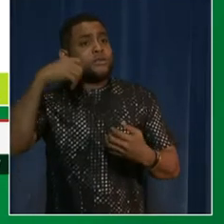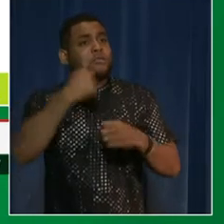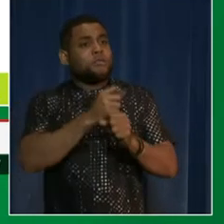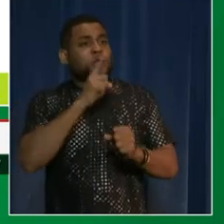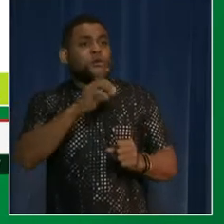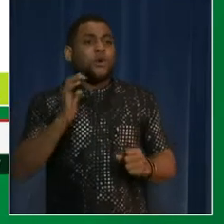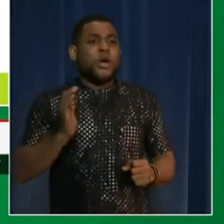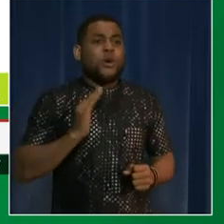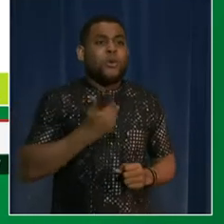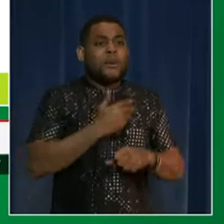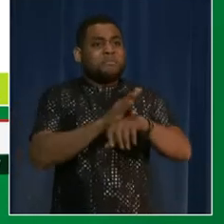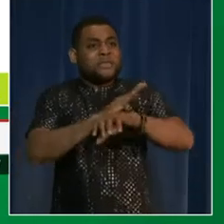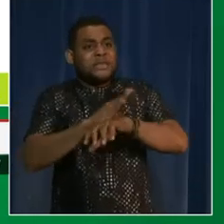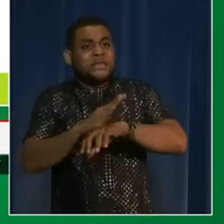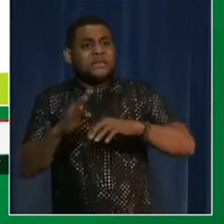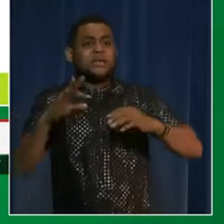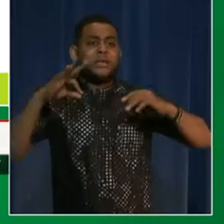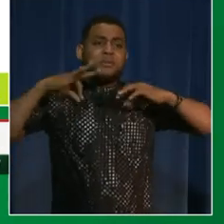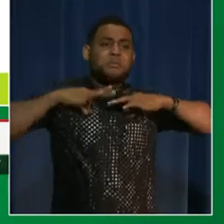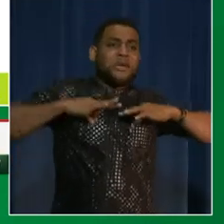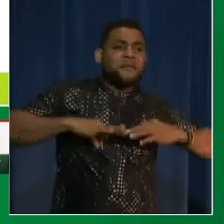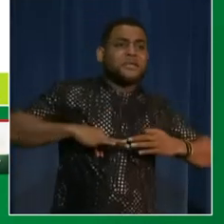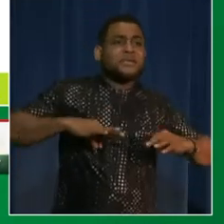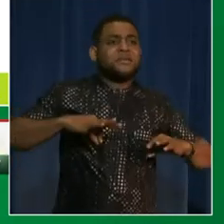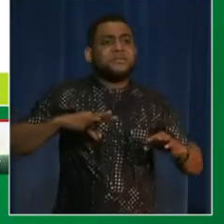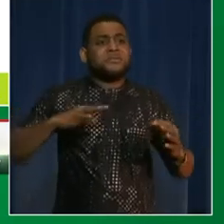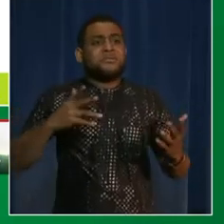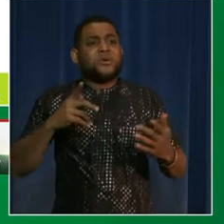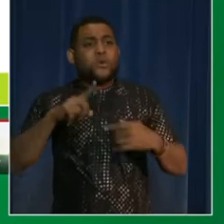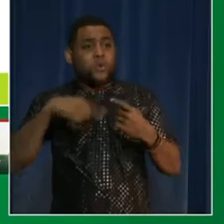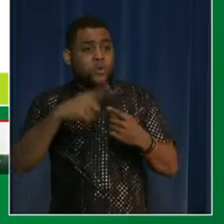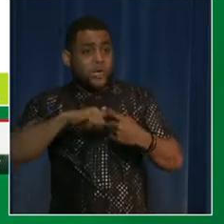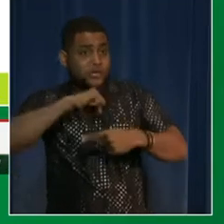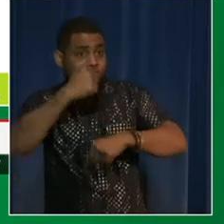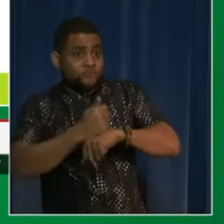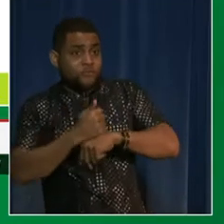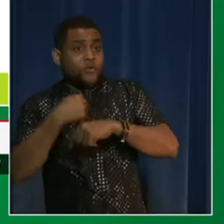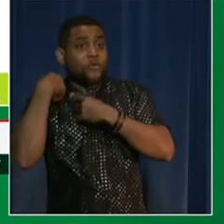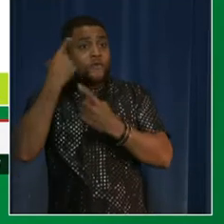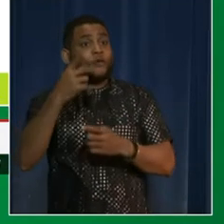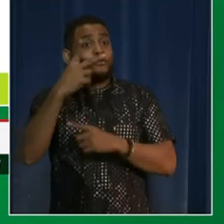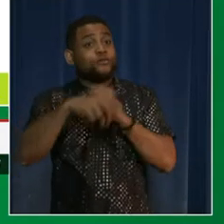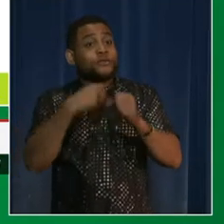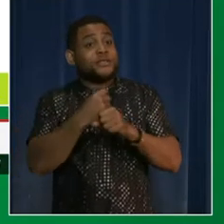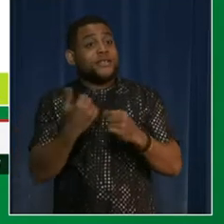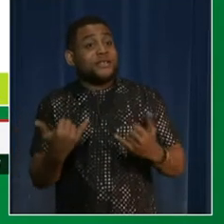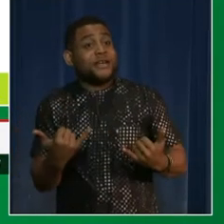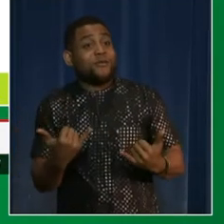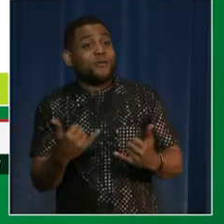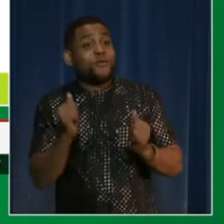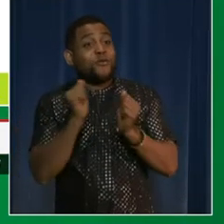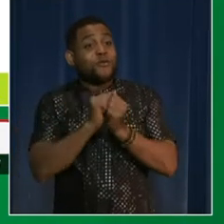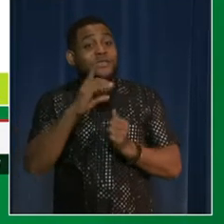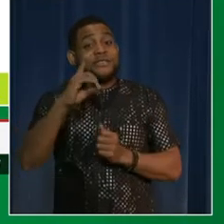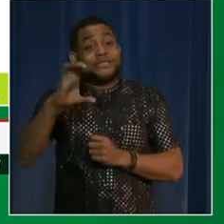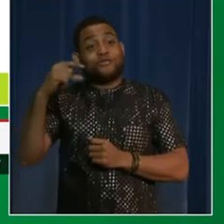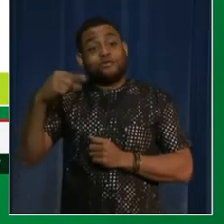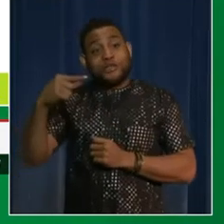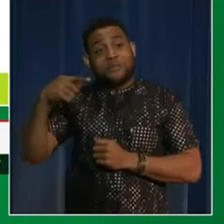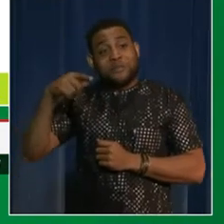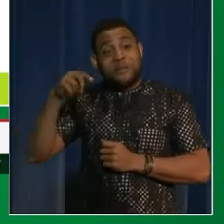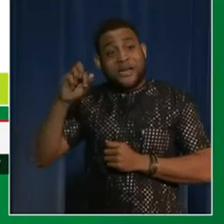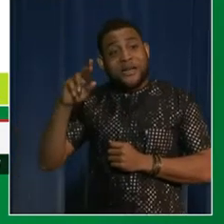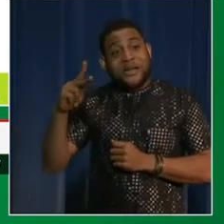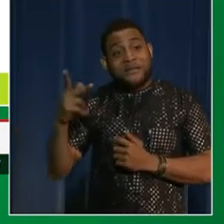residents of DC. And we've implemented that successfully over my almost 2 years now at DC Green Bank. So our vision is a thriving,